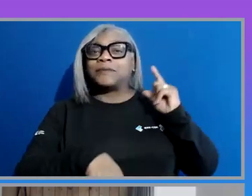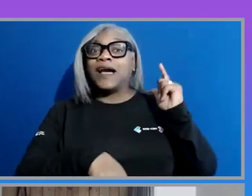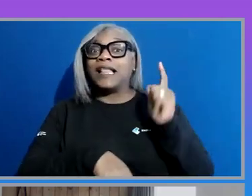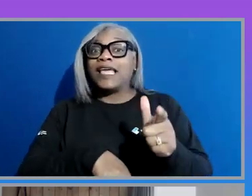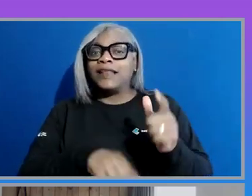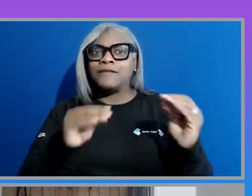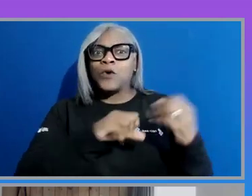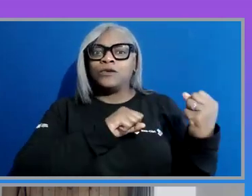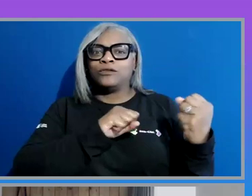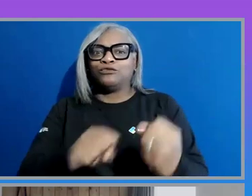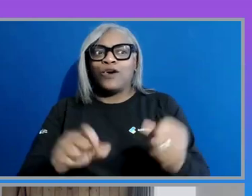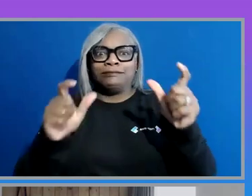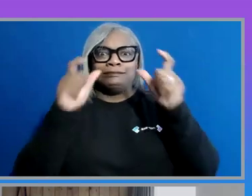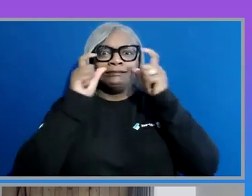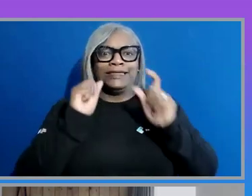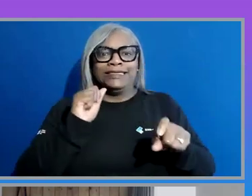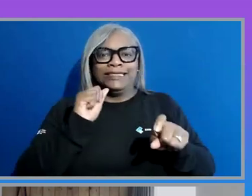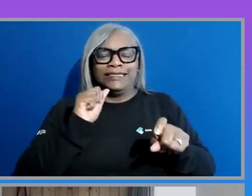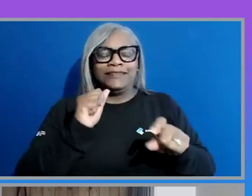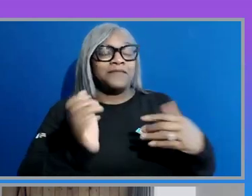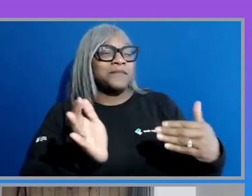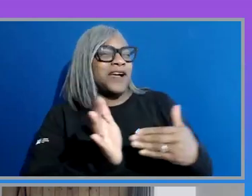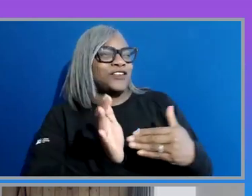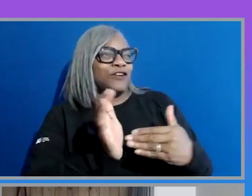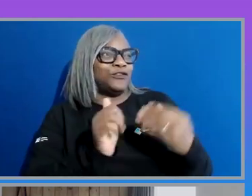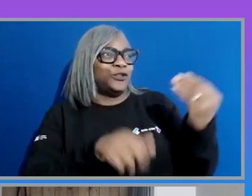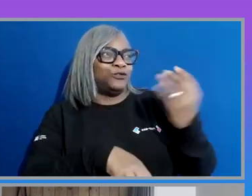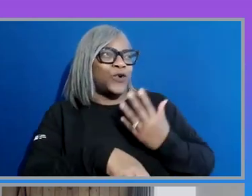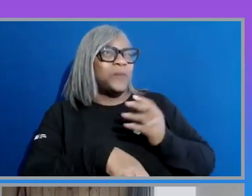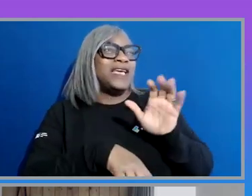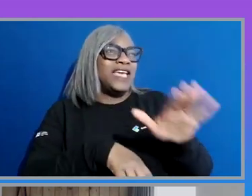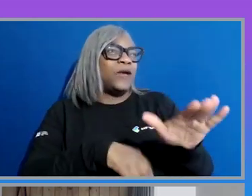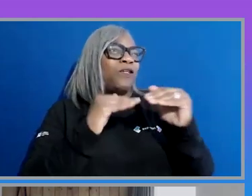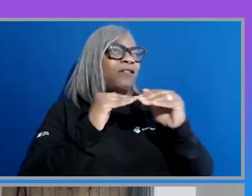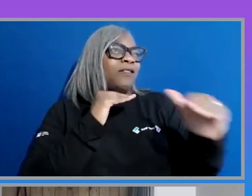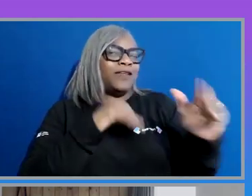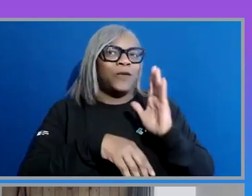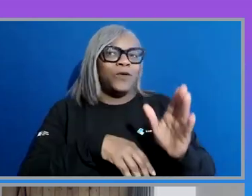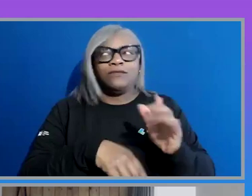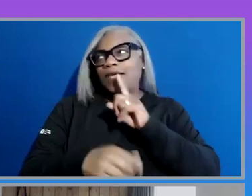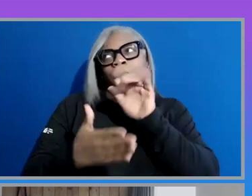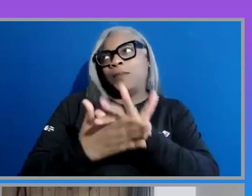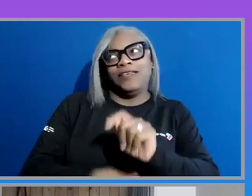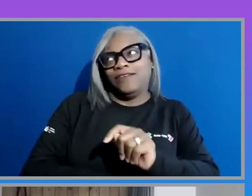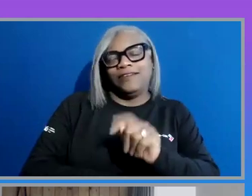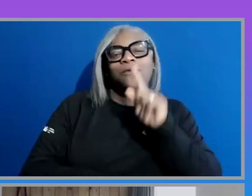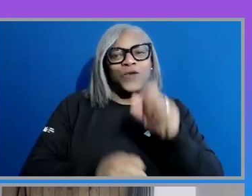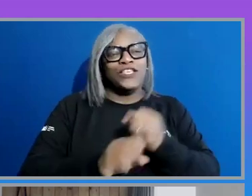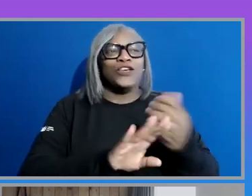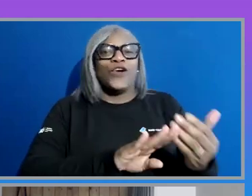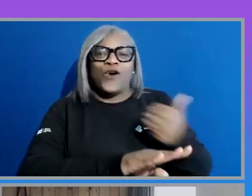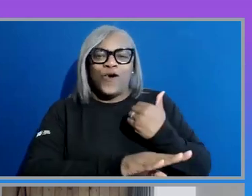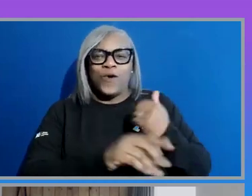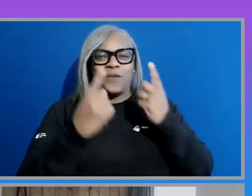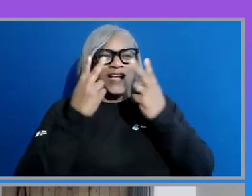glasses. And my doctor said my eyes will just settle down, but I don't know if I believe that because a year ago I had 20/20 vision. And